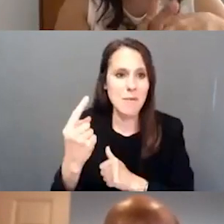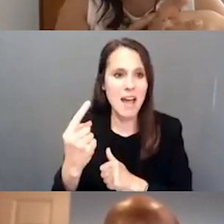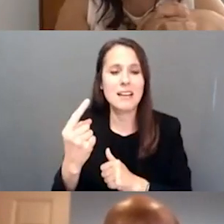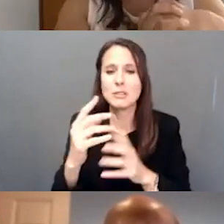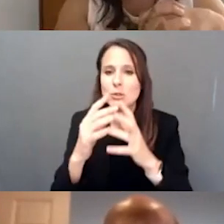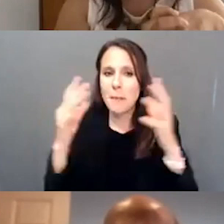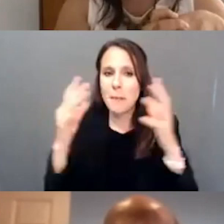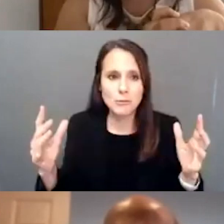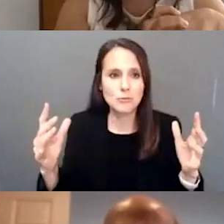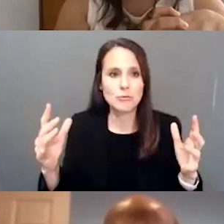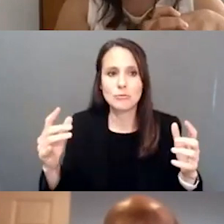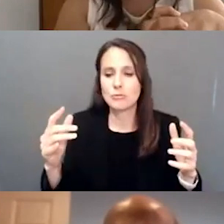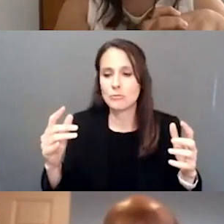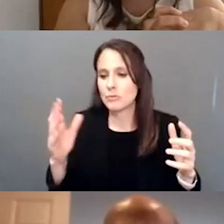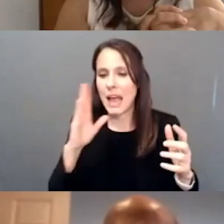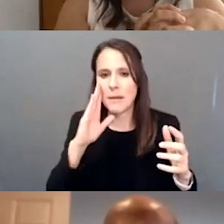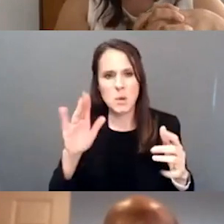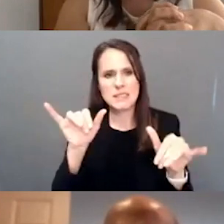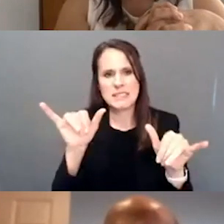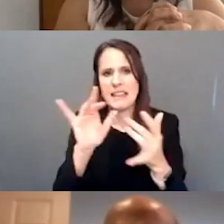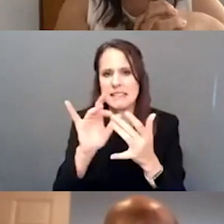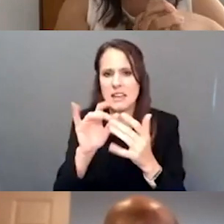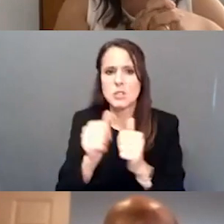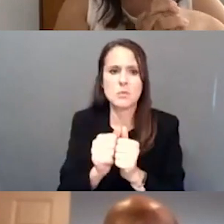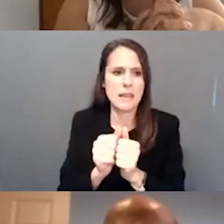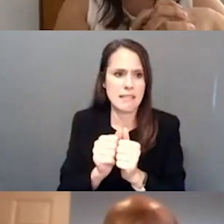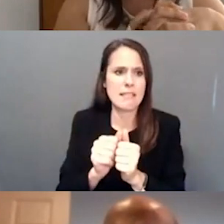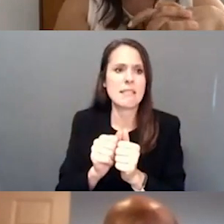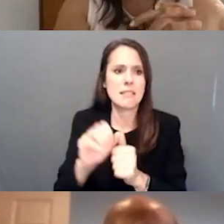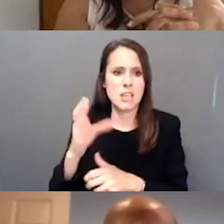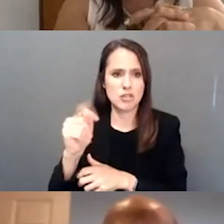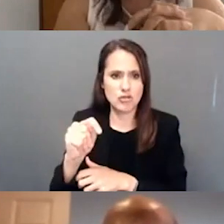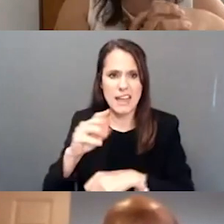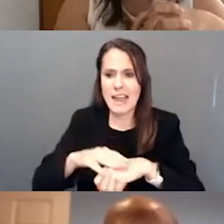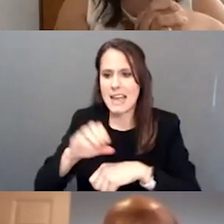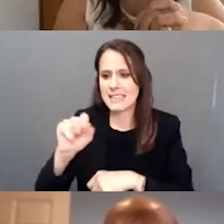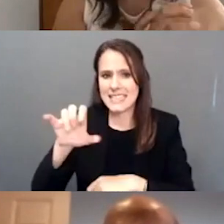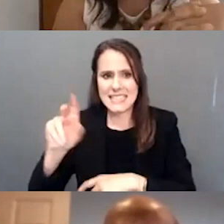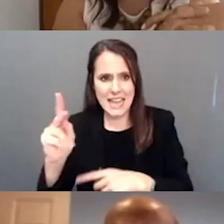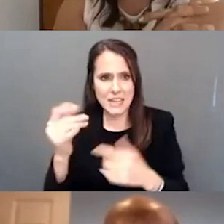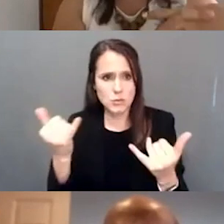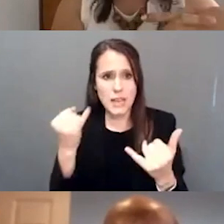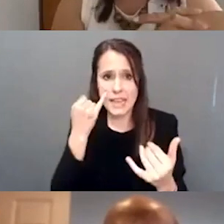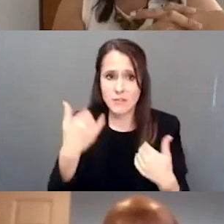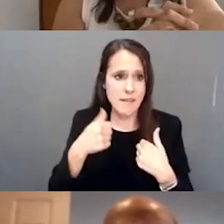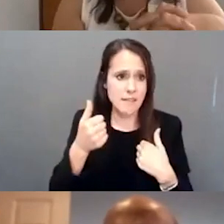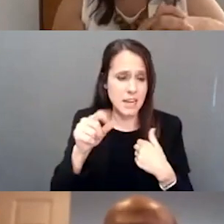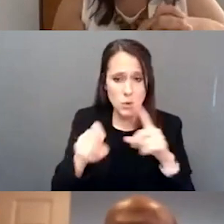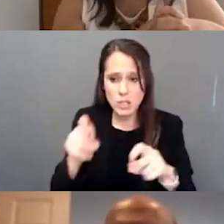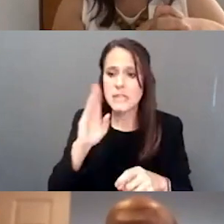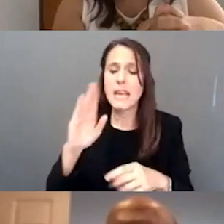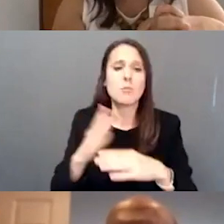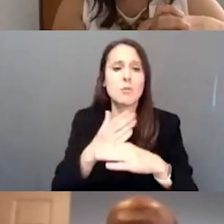much. I'm going to stay in touch through the channel today on Slack if you have any questions. I'm going to be sharing also all